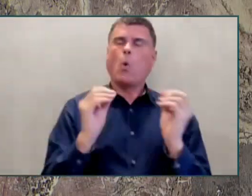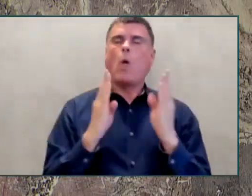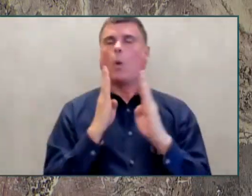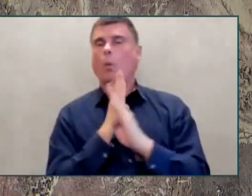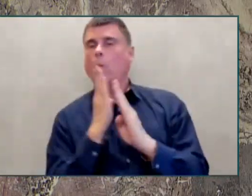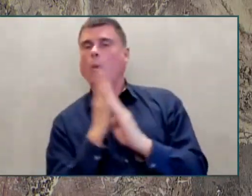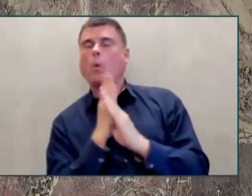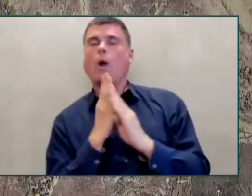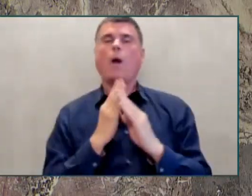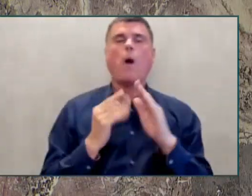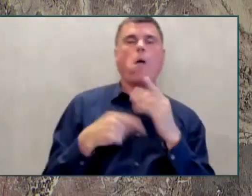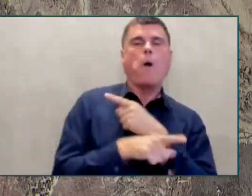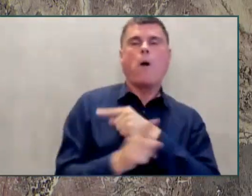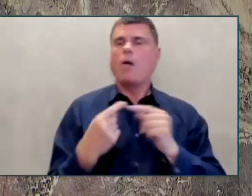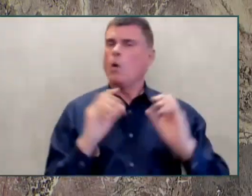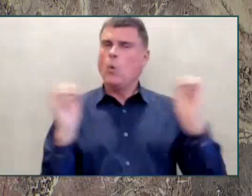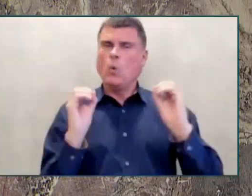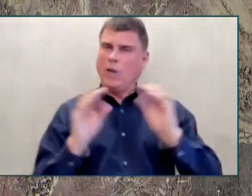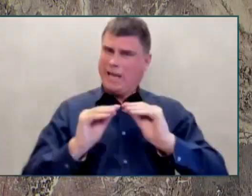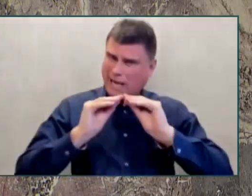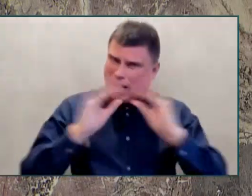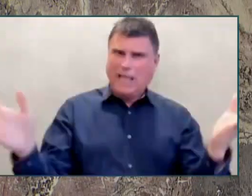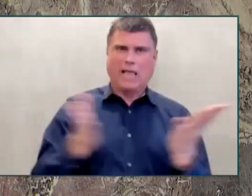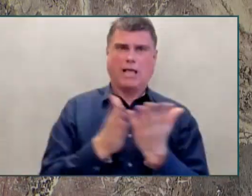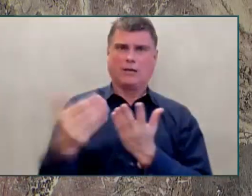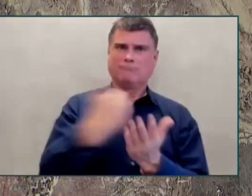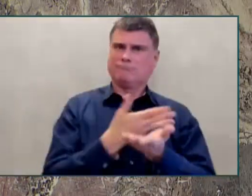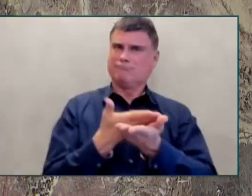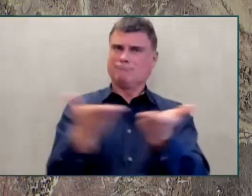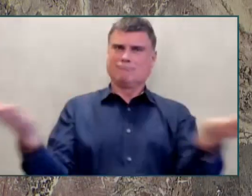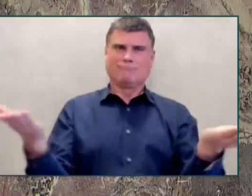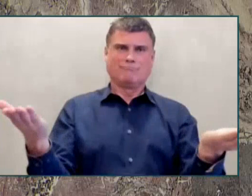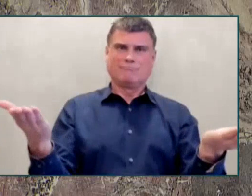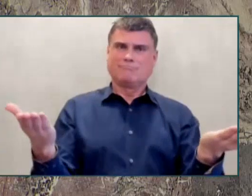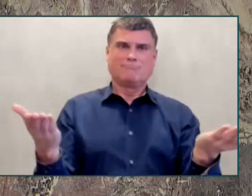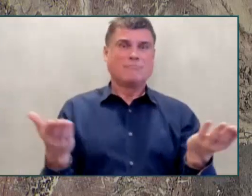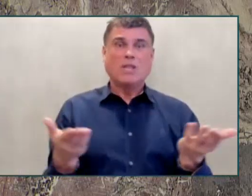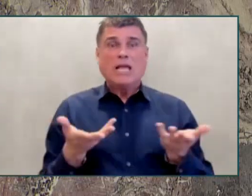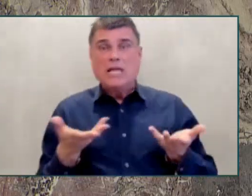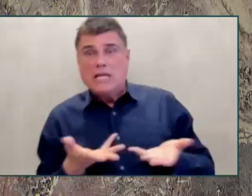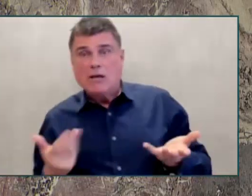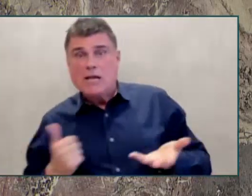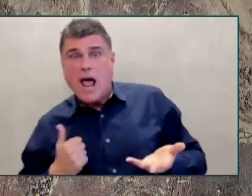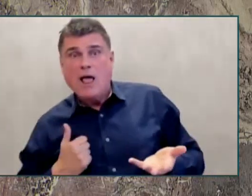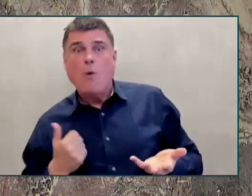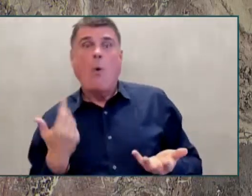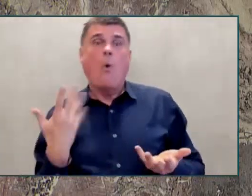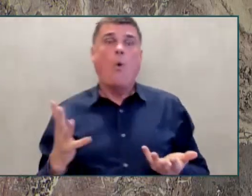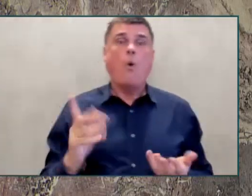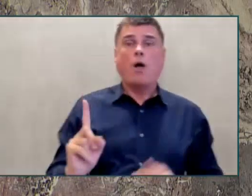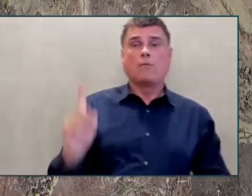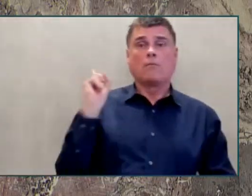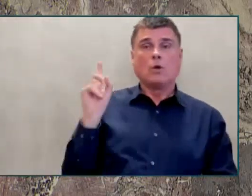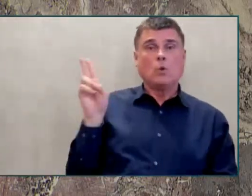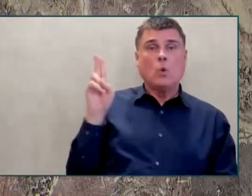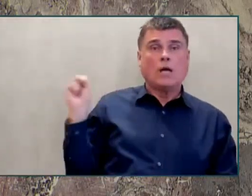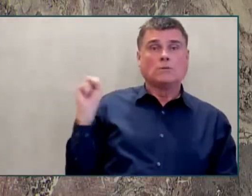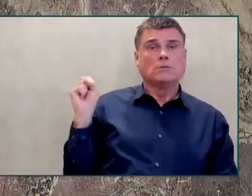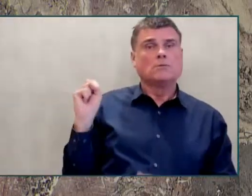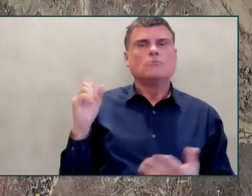side of the border of the progression of efforts to effectively treat water quality, for